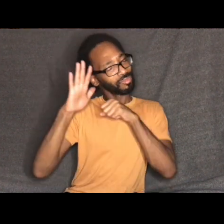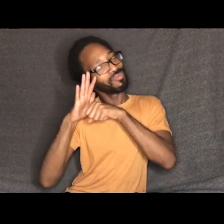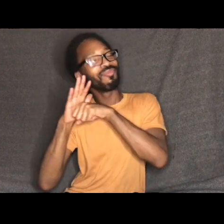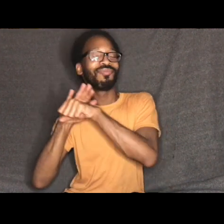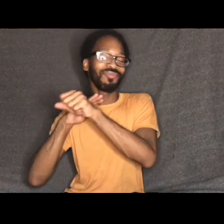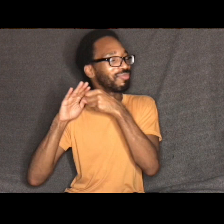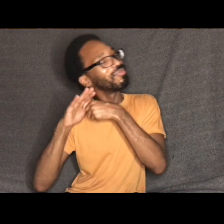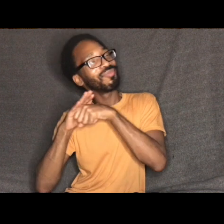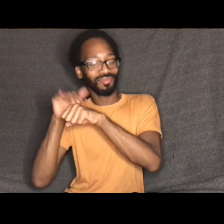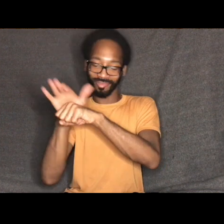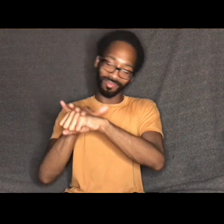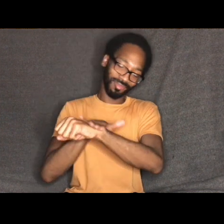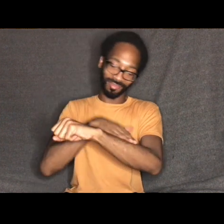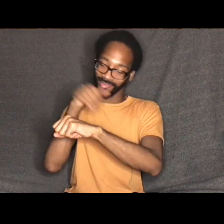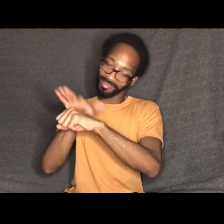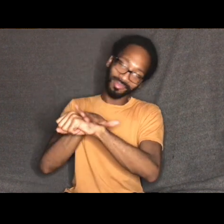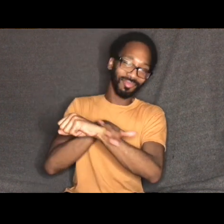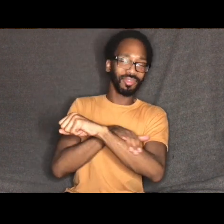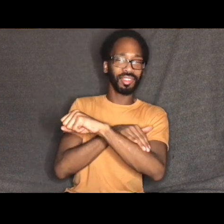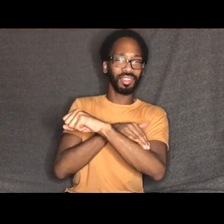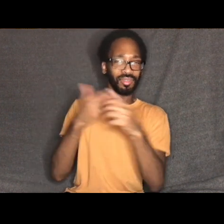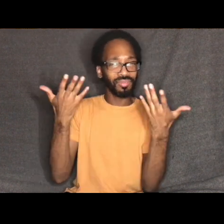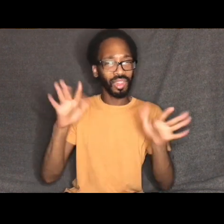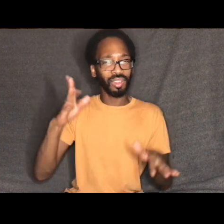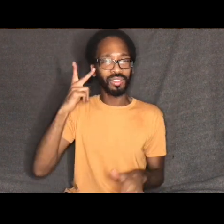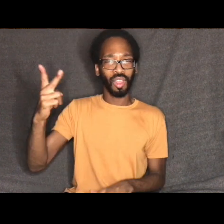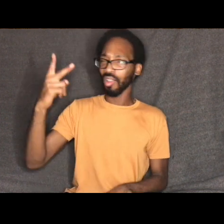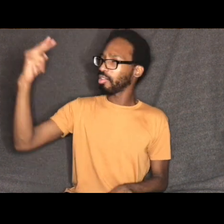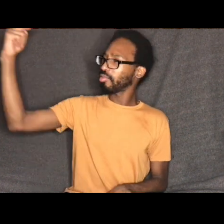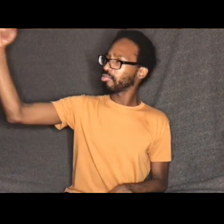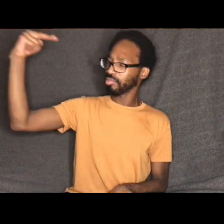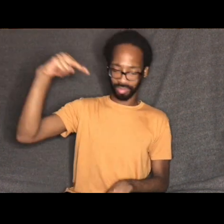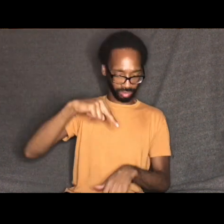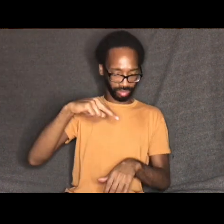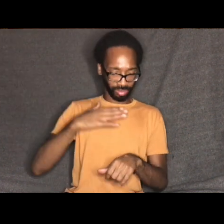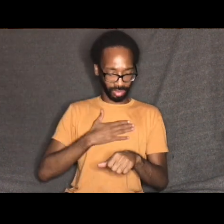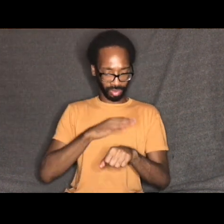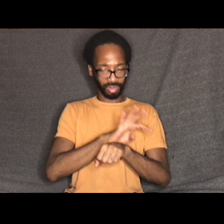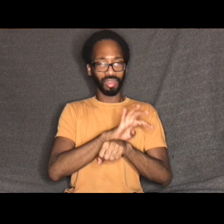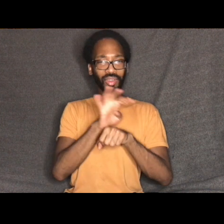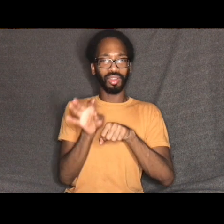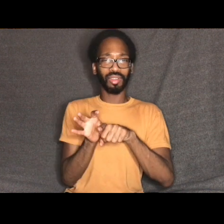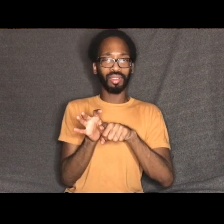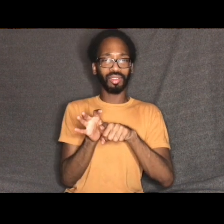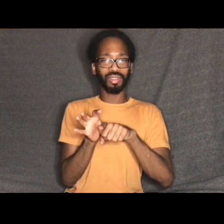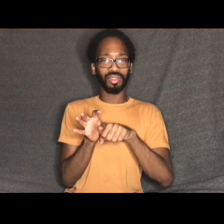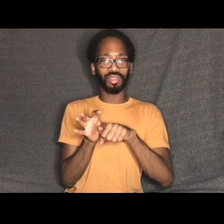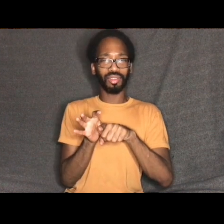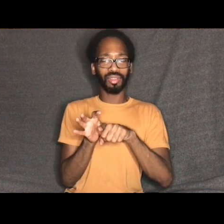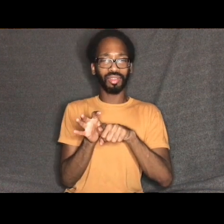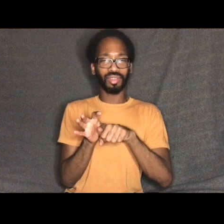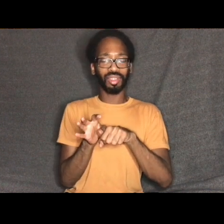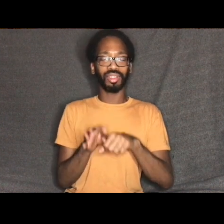I think of the times that she's pet my paws. And I think of the times that she's seen my